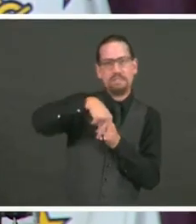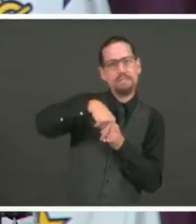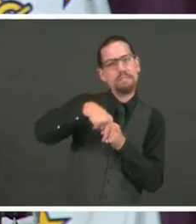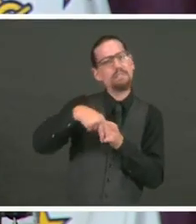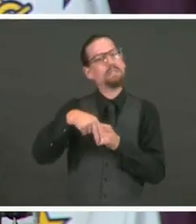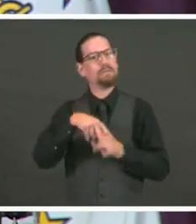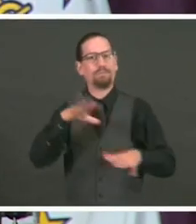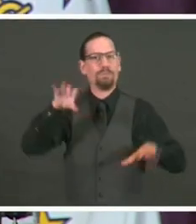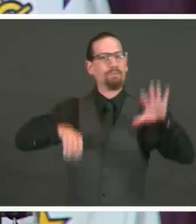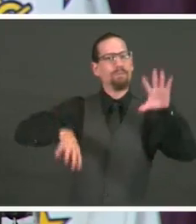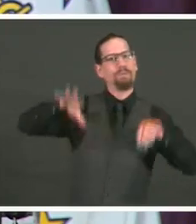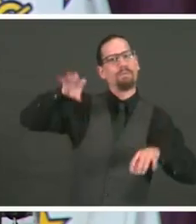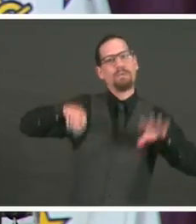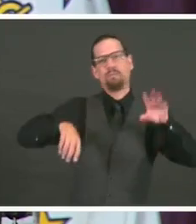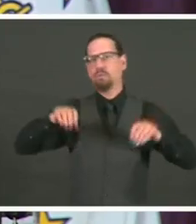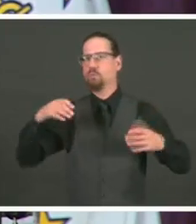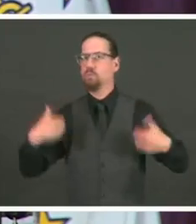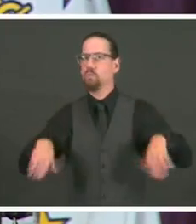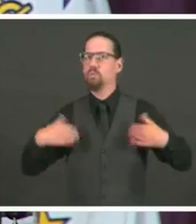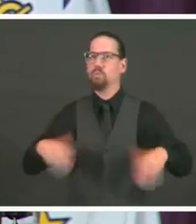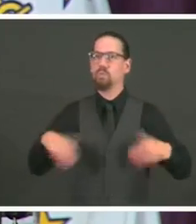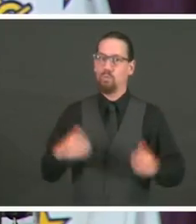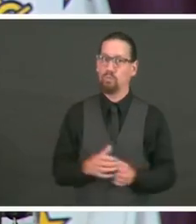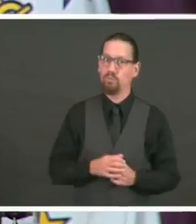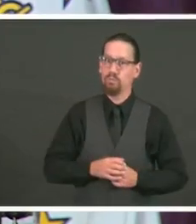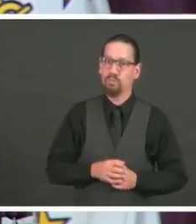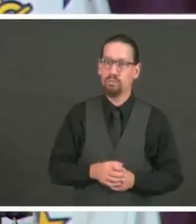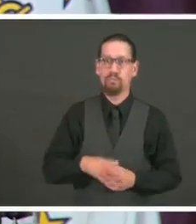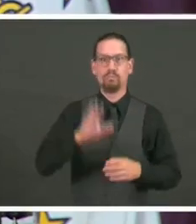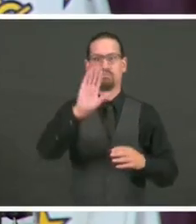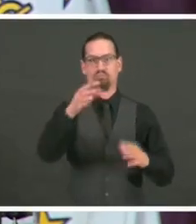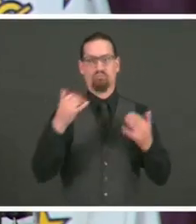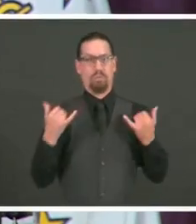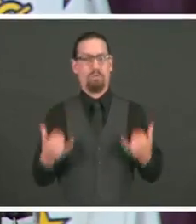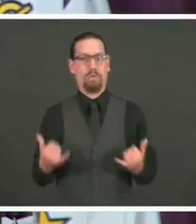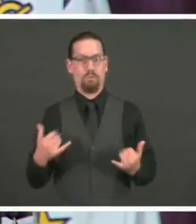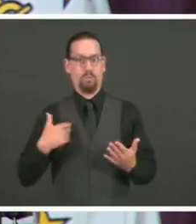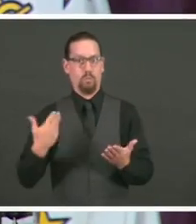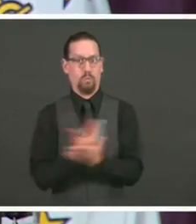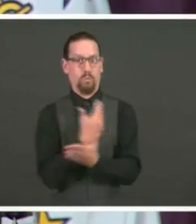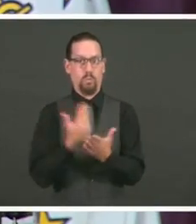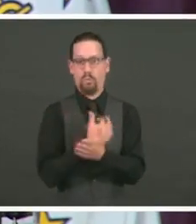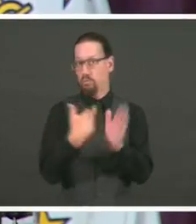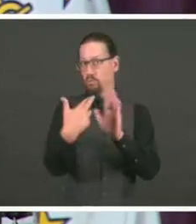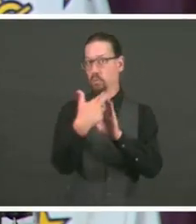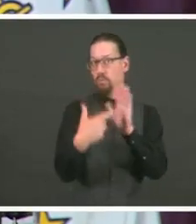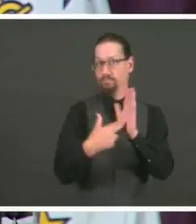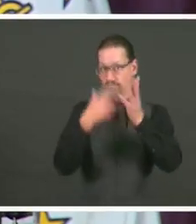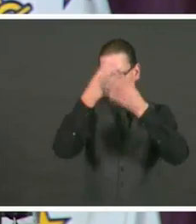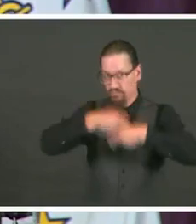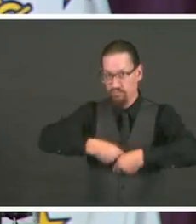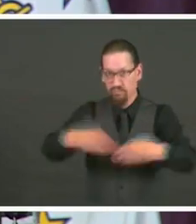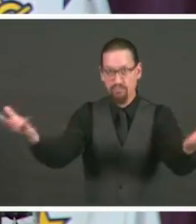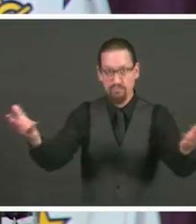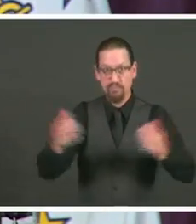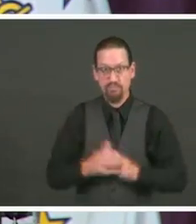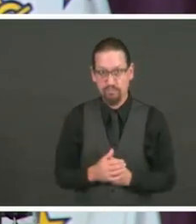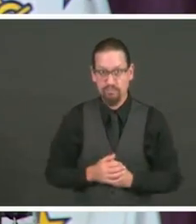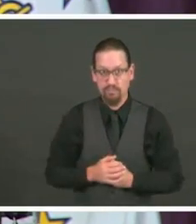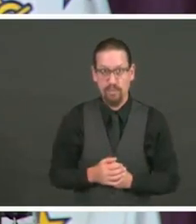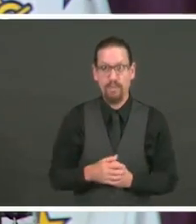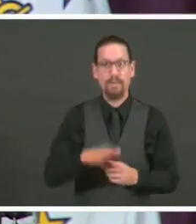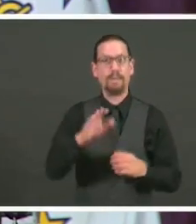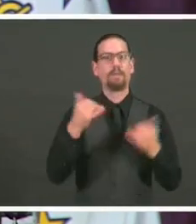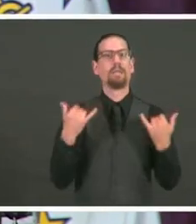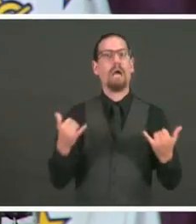These are the next step. If we don't start to follow these new rules, then probably next week